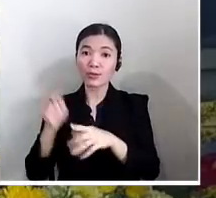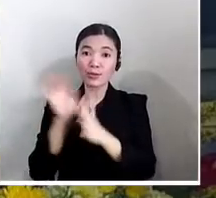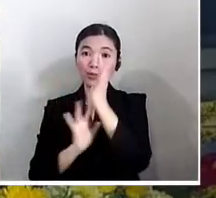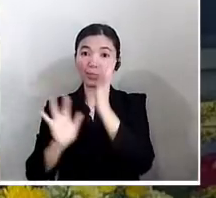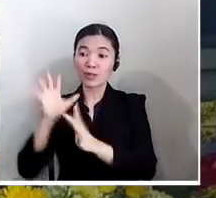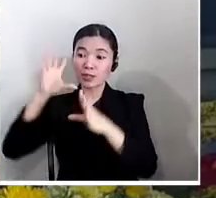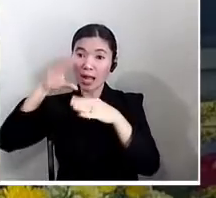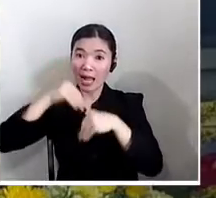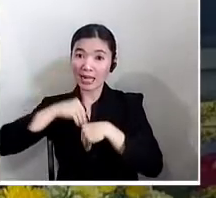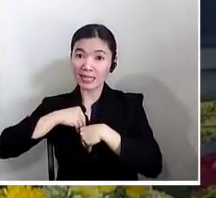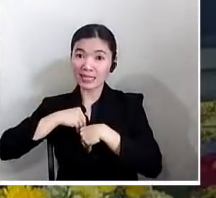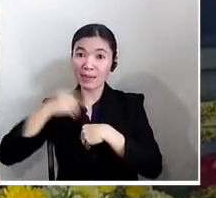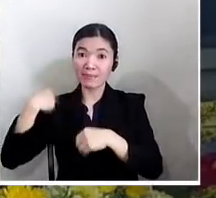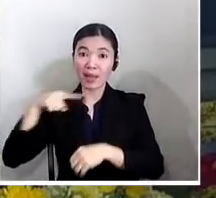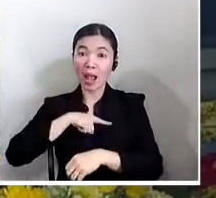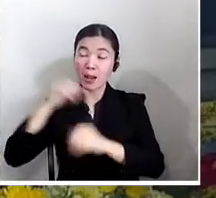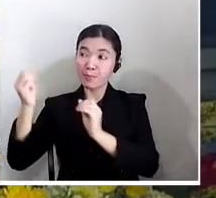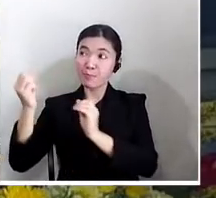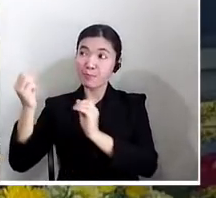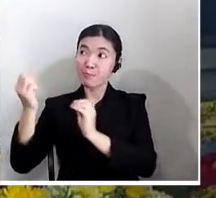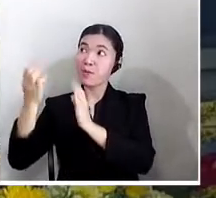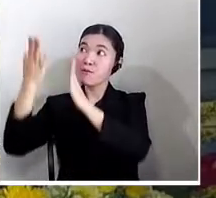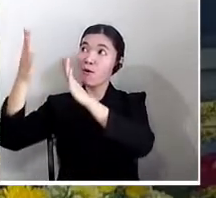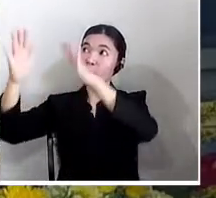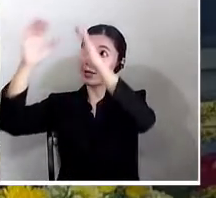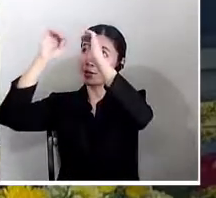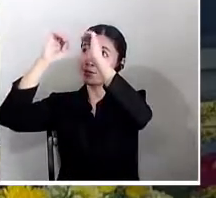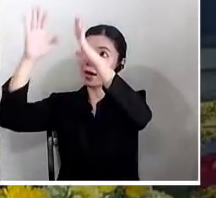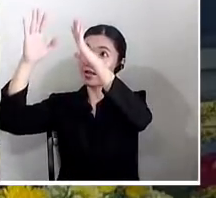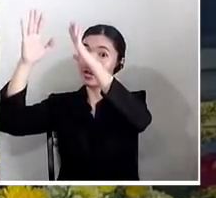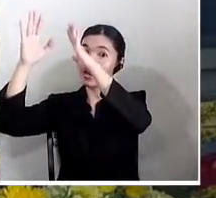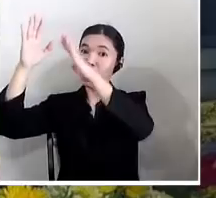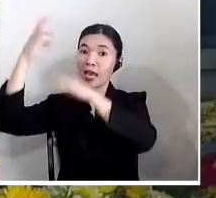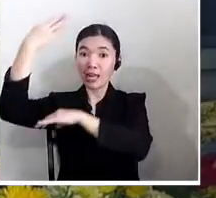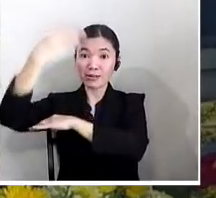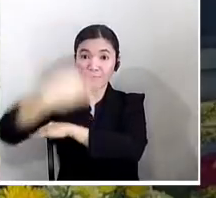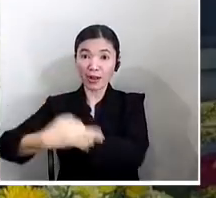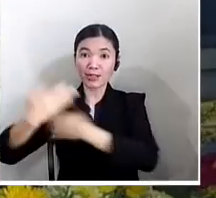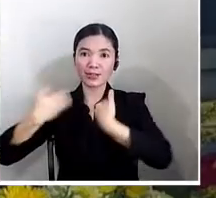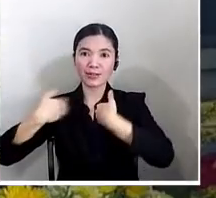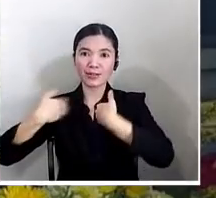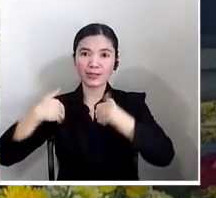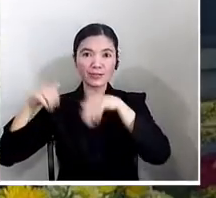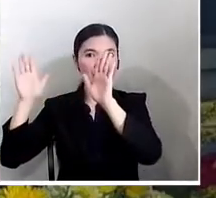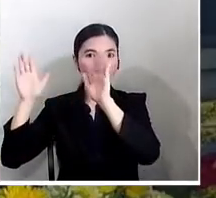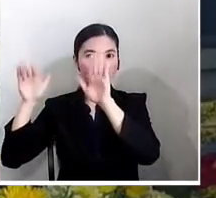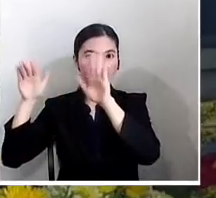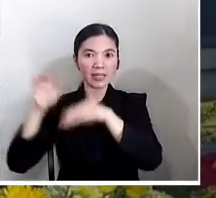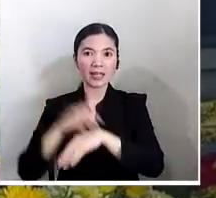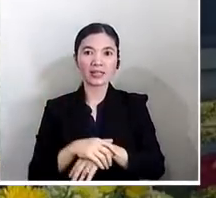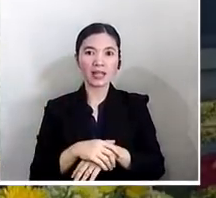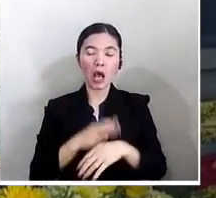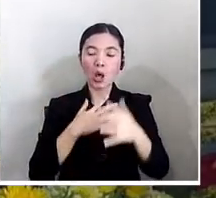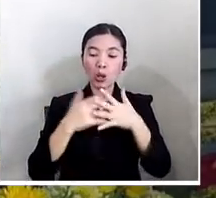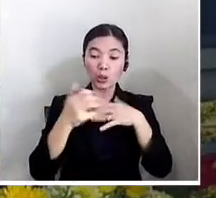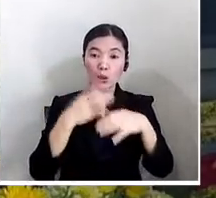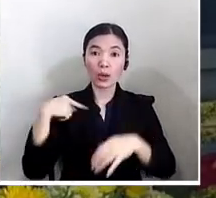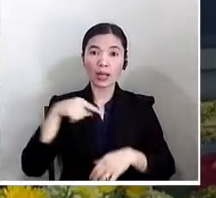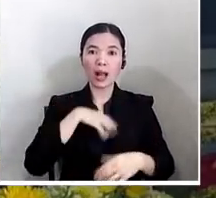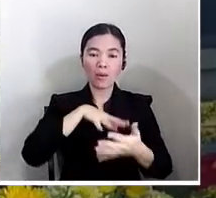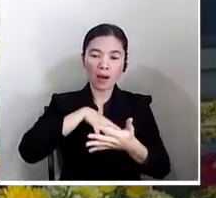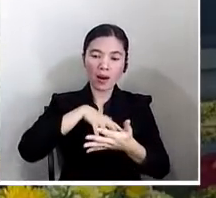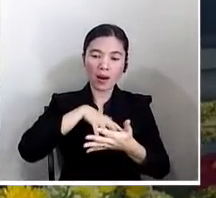Father in front of the angels. Though in our weaknesses we